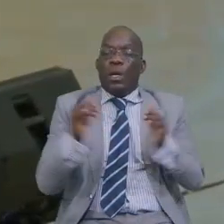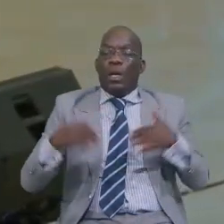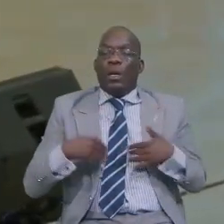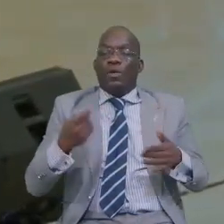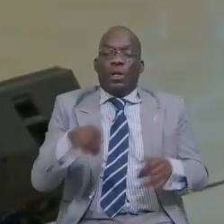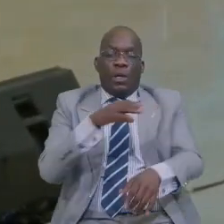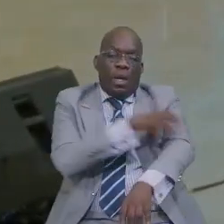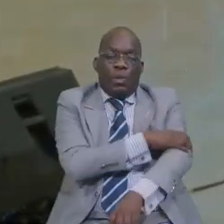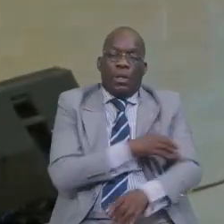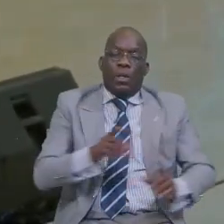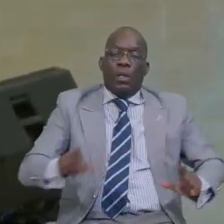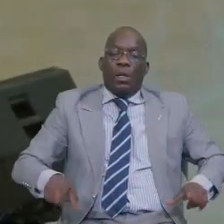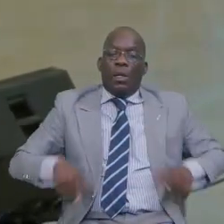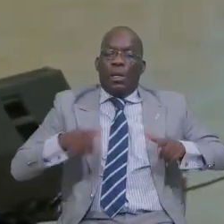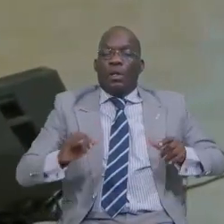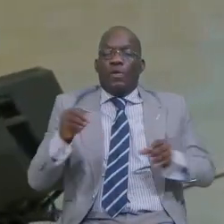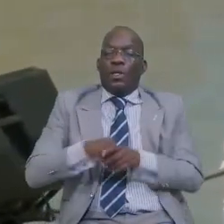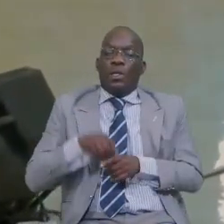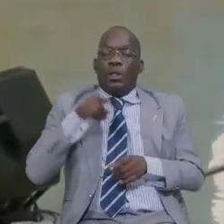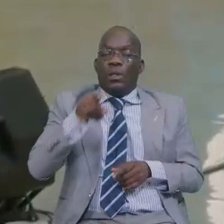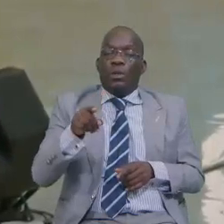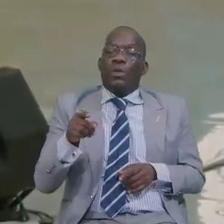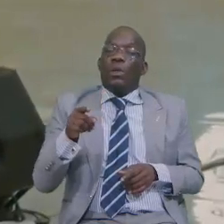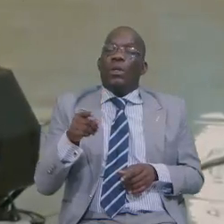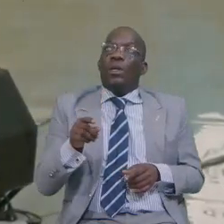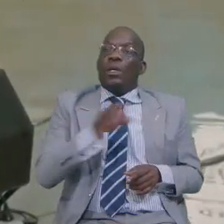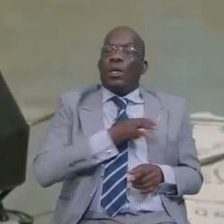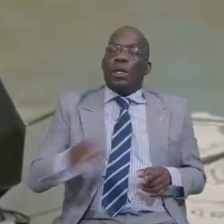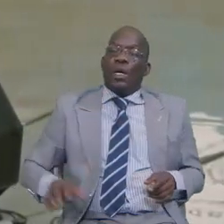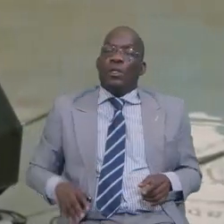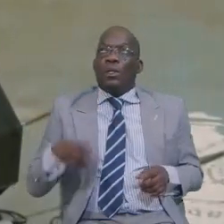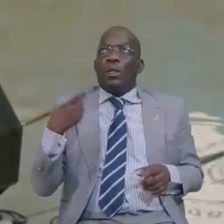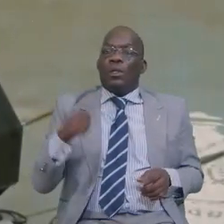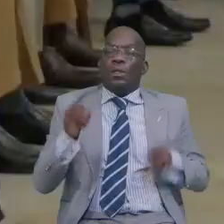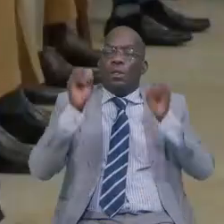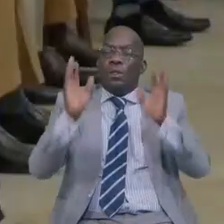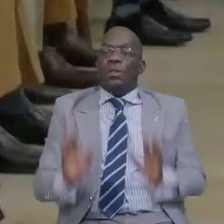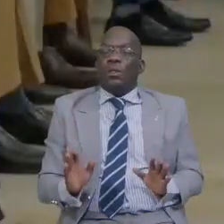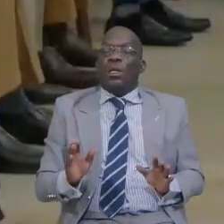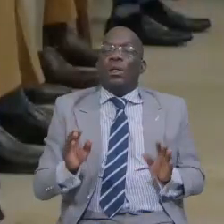him. Christ, the teacher, lives inside you.